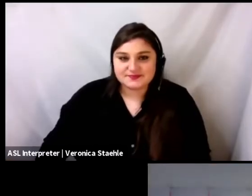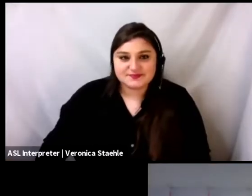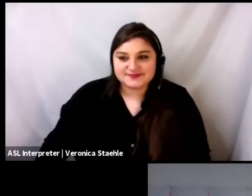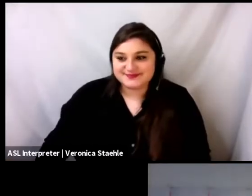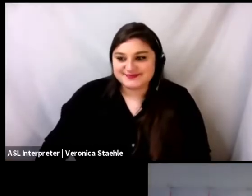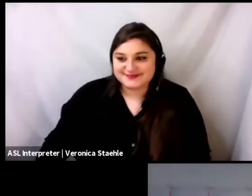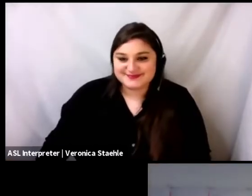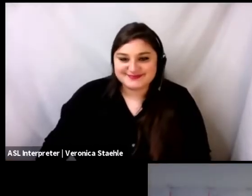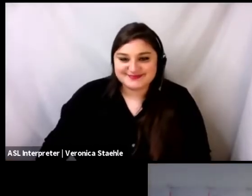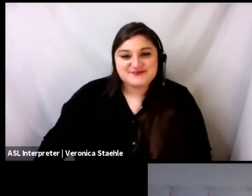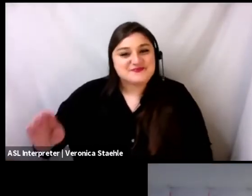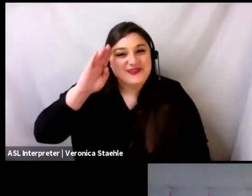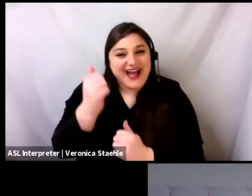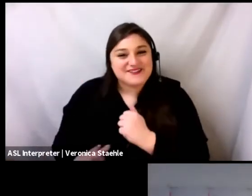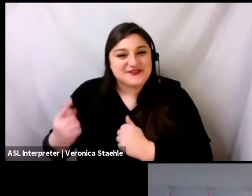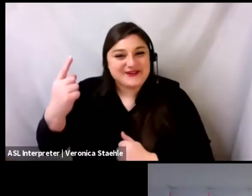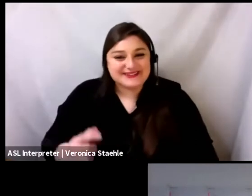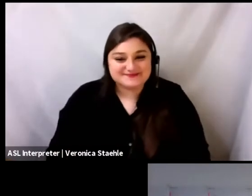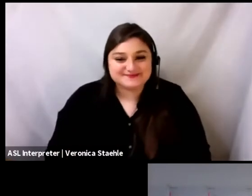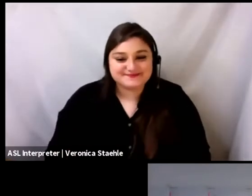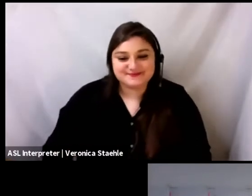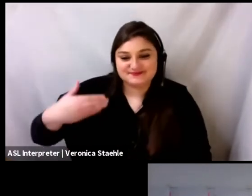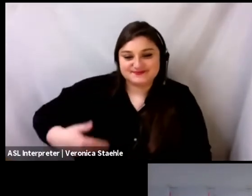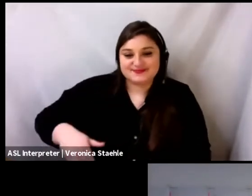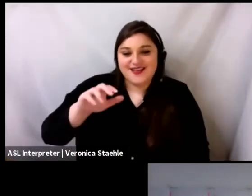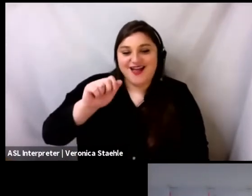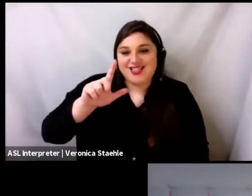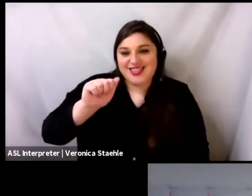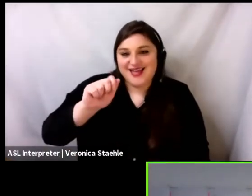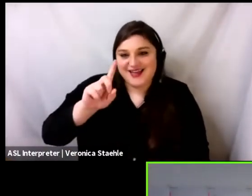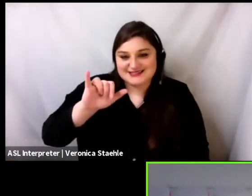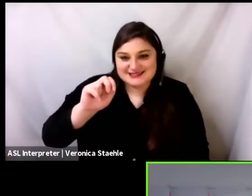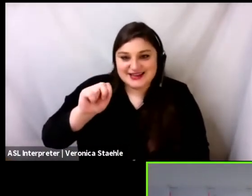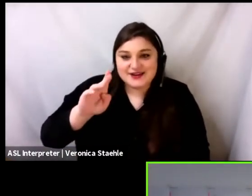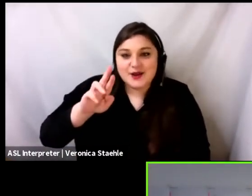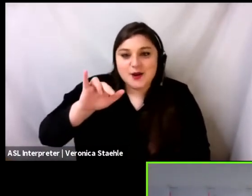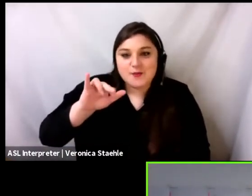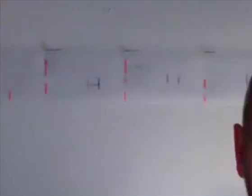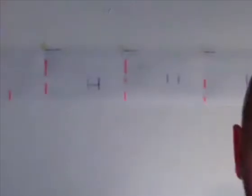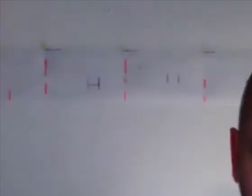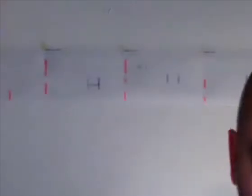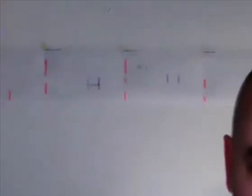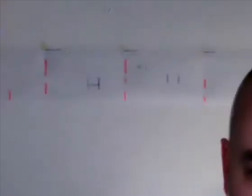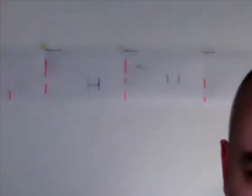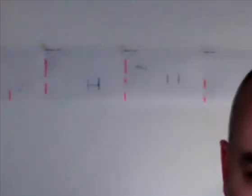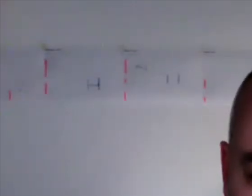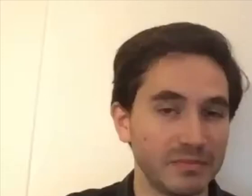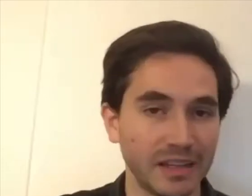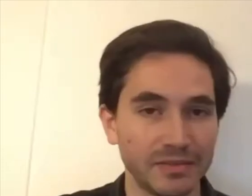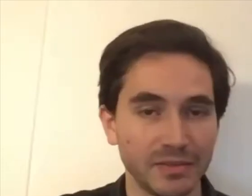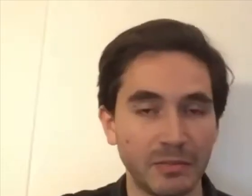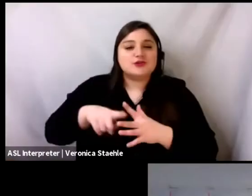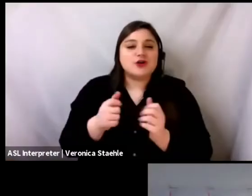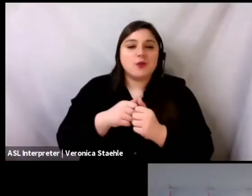Okay. Hi, everyone. My name is Aladin Borioli. I will start by describing